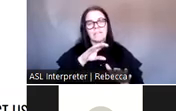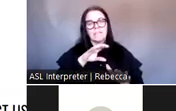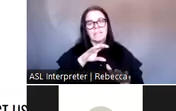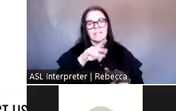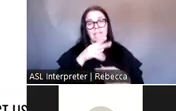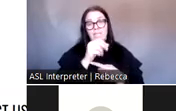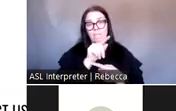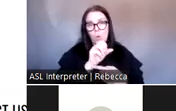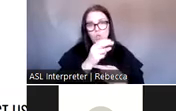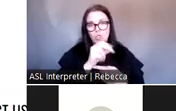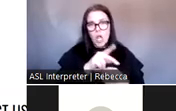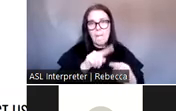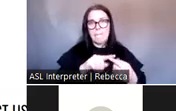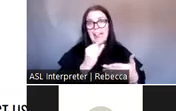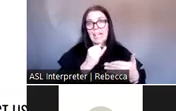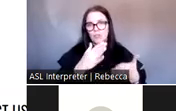at the bottom of that slide about